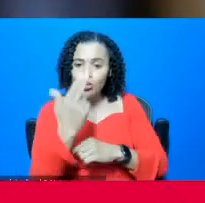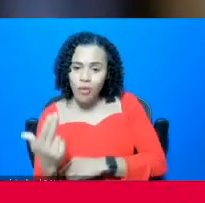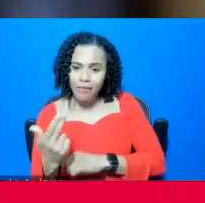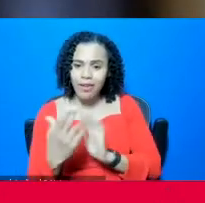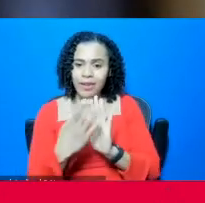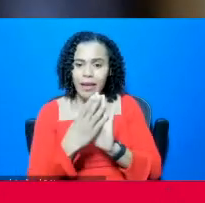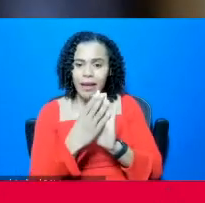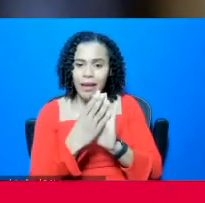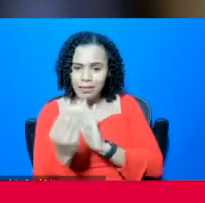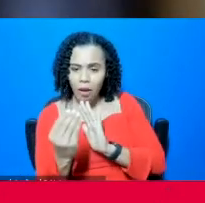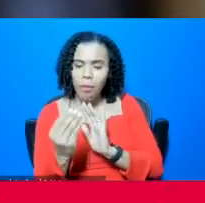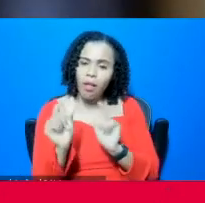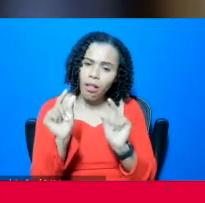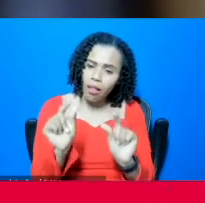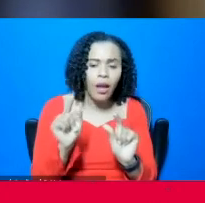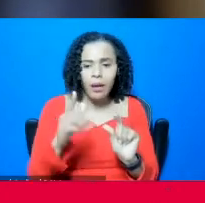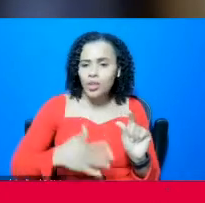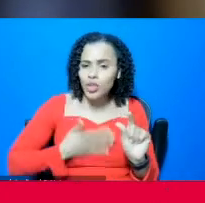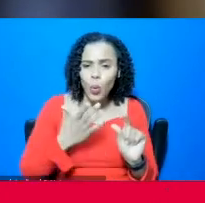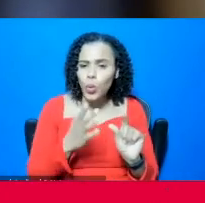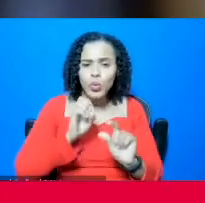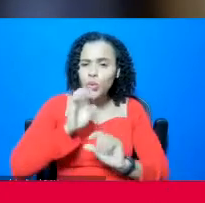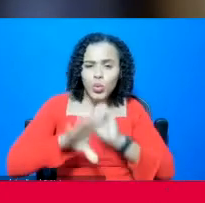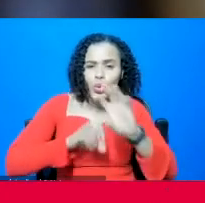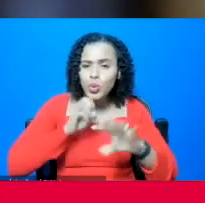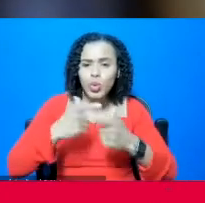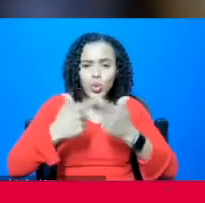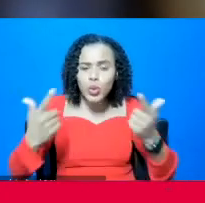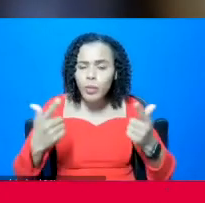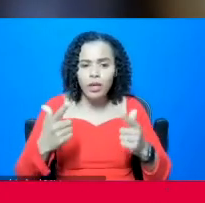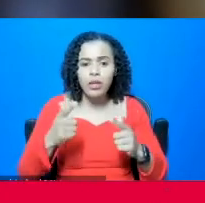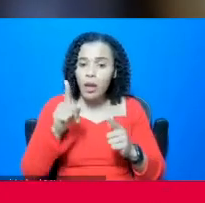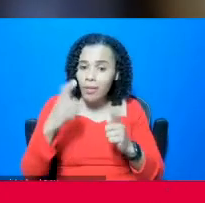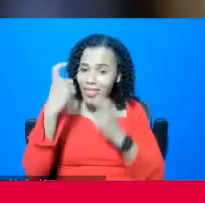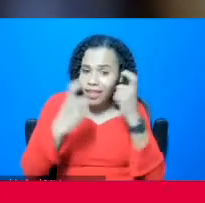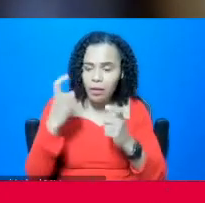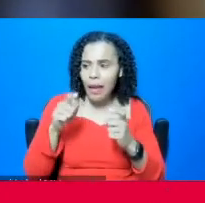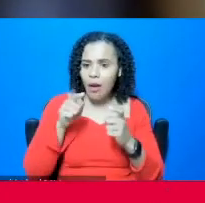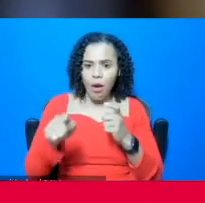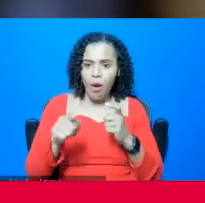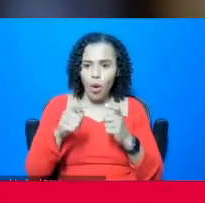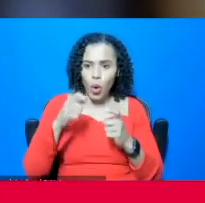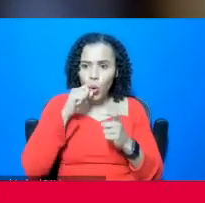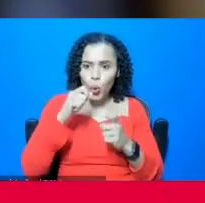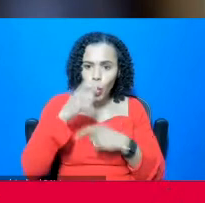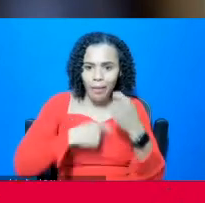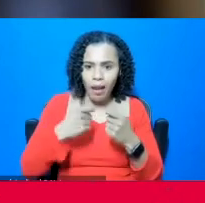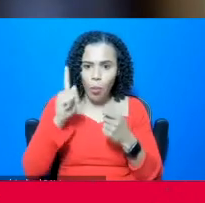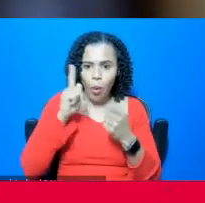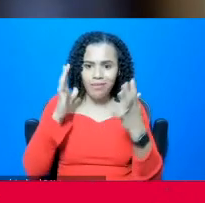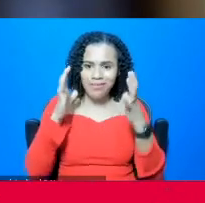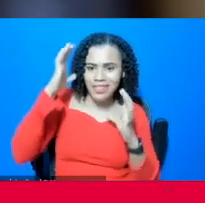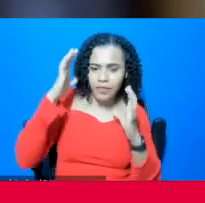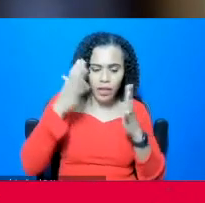extent, but we're not going to kill you. We're going to leave you disfigured, injured, so that you're a burden on the rest of your